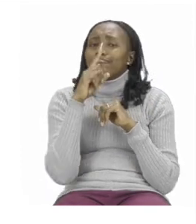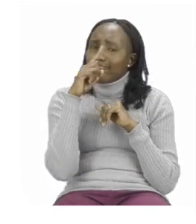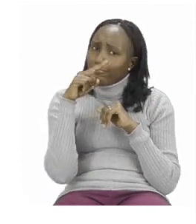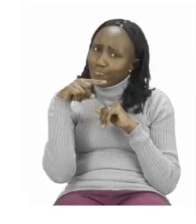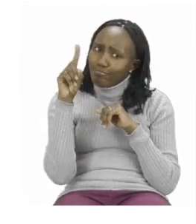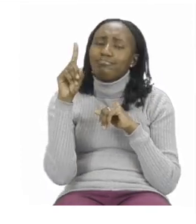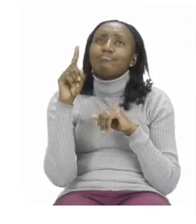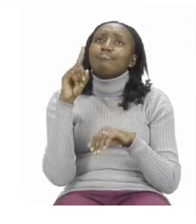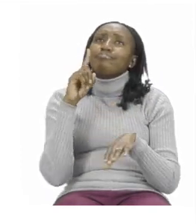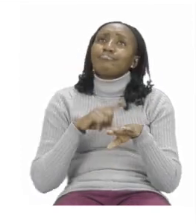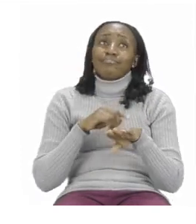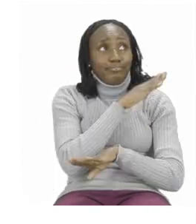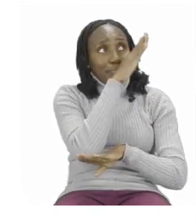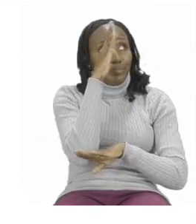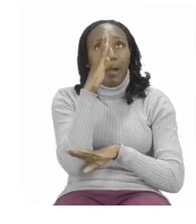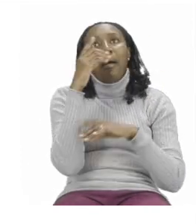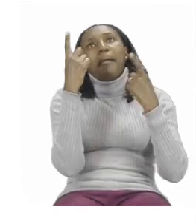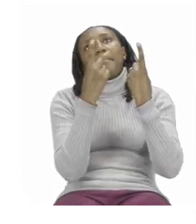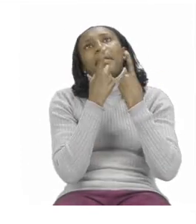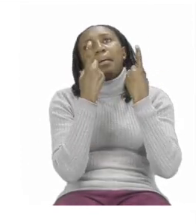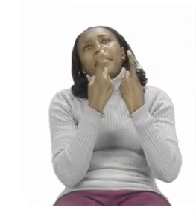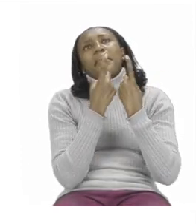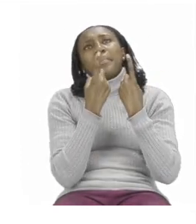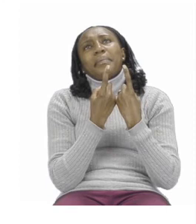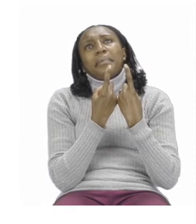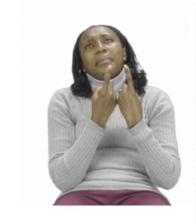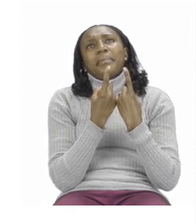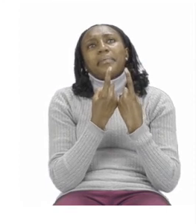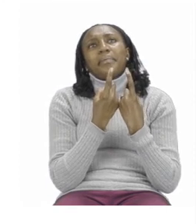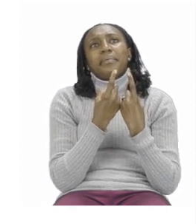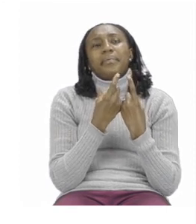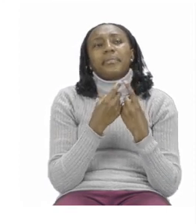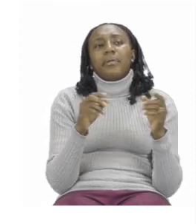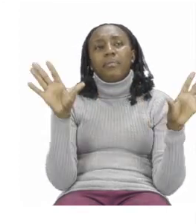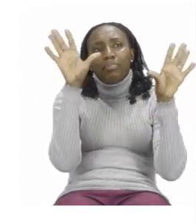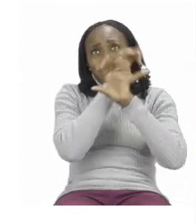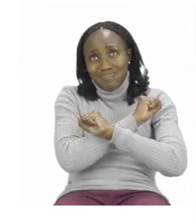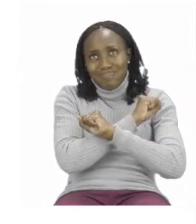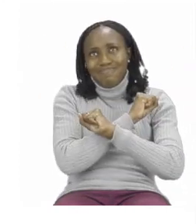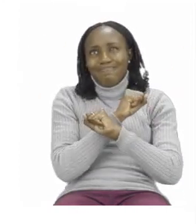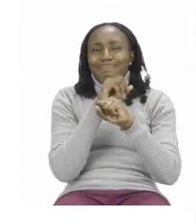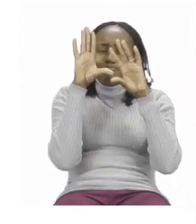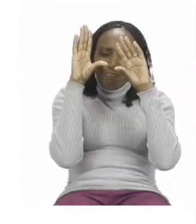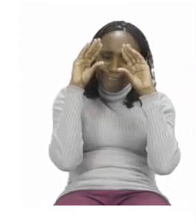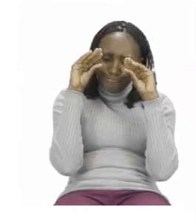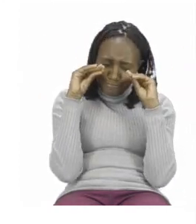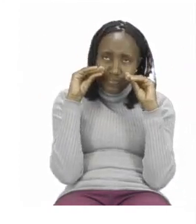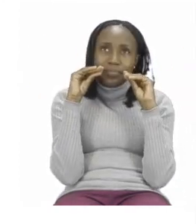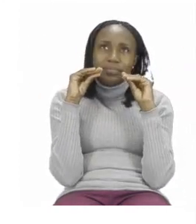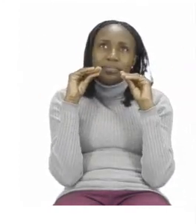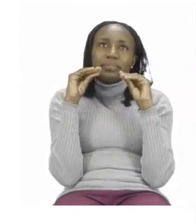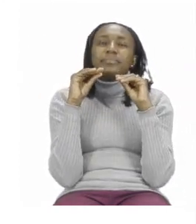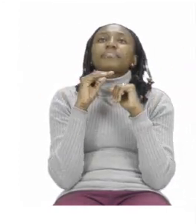and girls, you play. And we sleep at night. That's right, everyone.